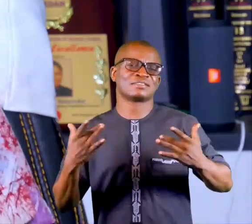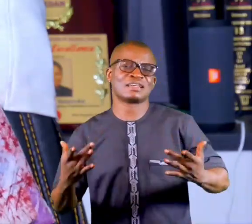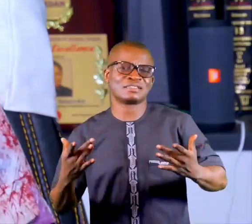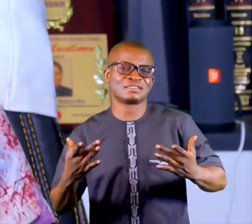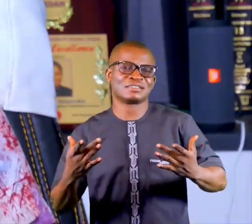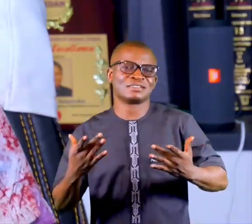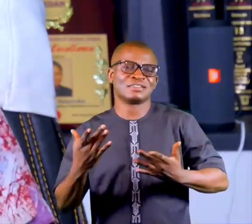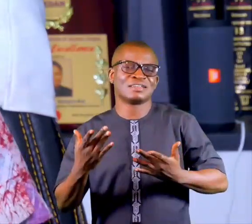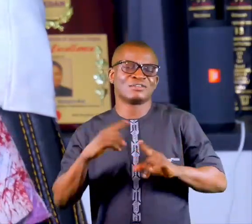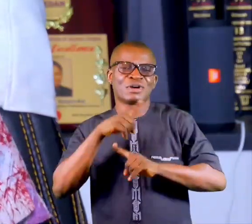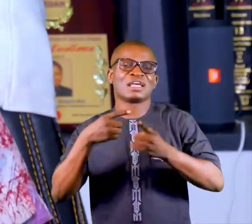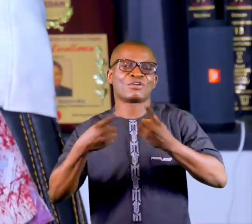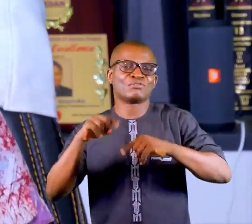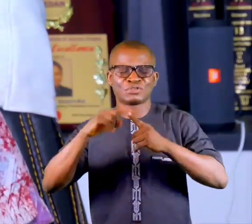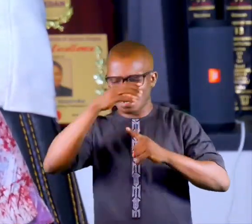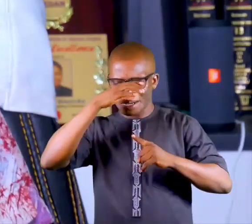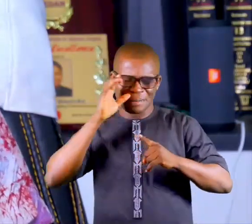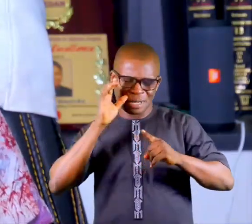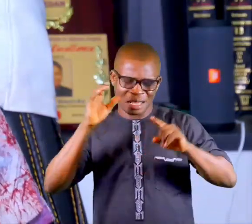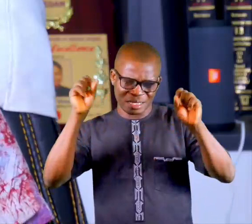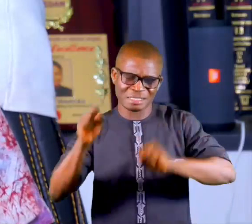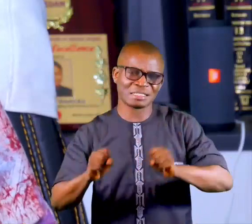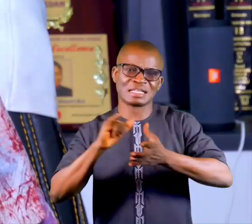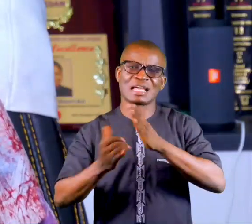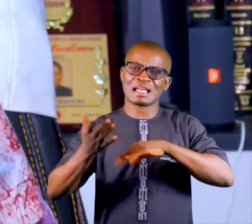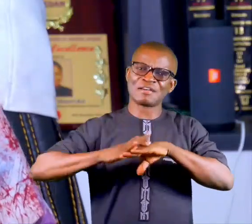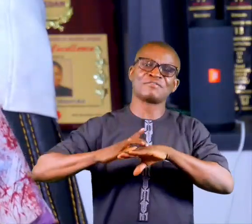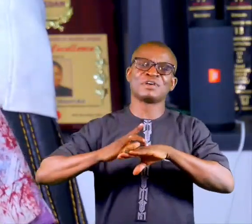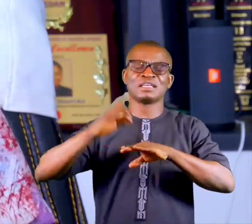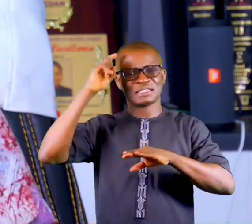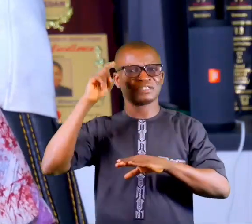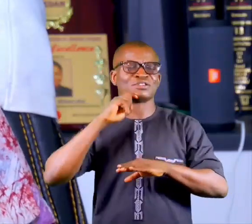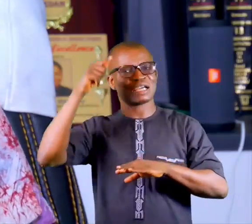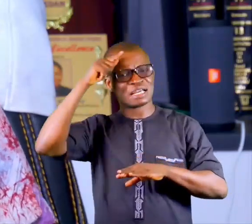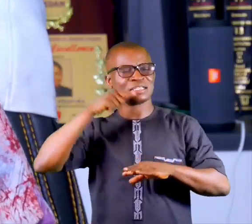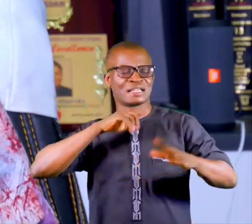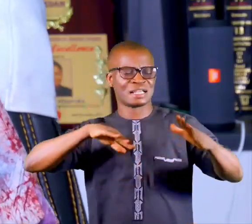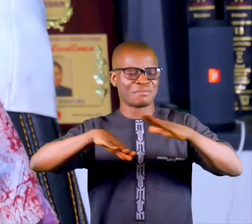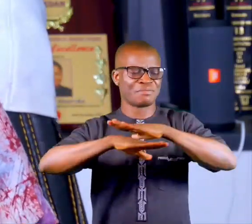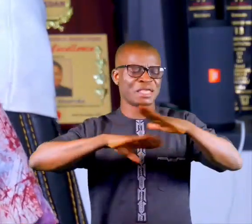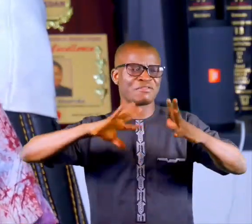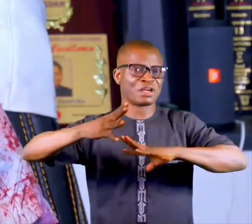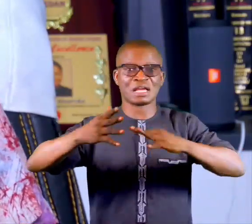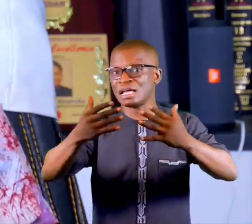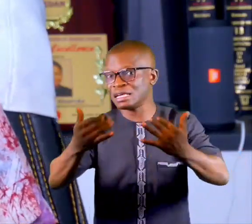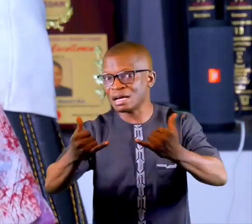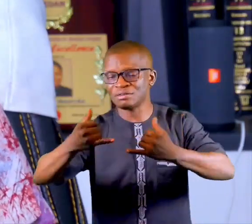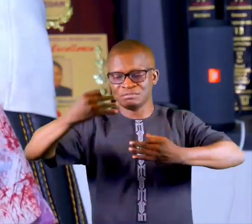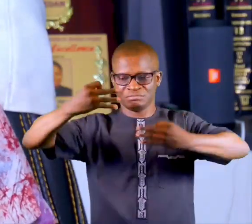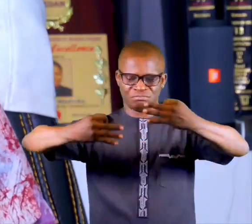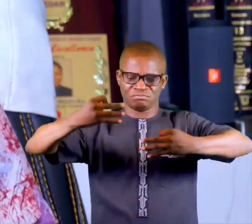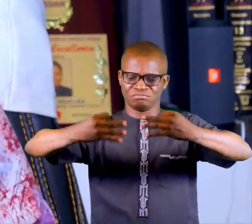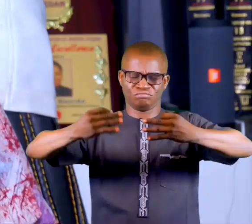criminal justice system when it has to do with issues of sexual and gender-based violence. So Judges are now,